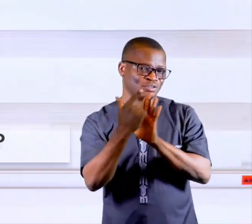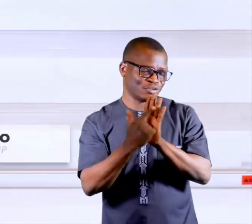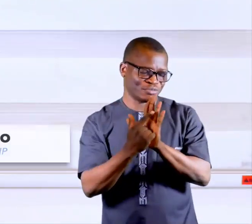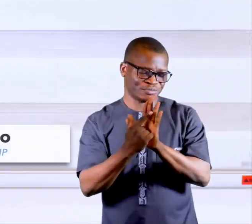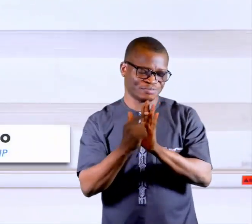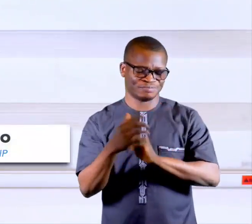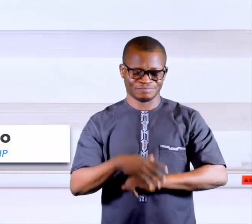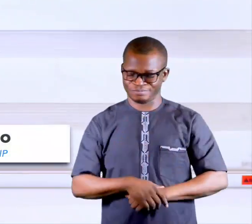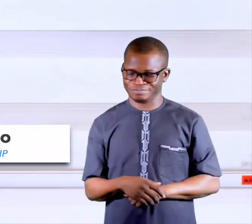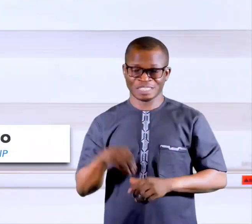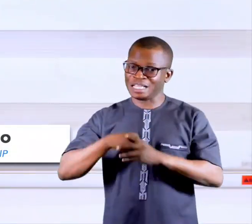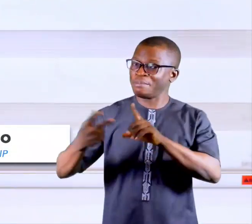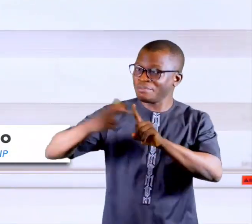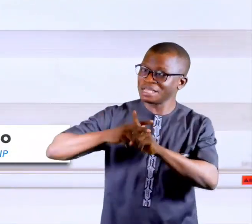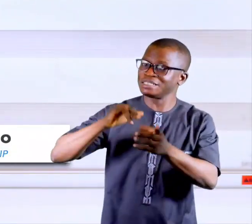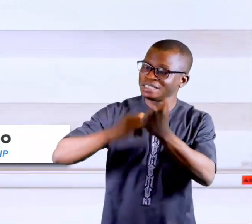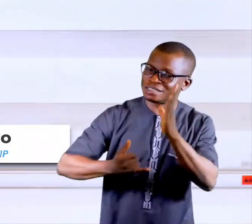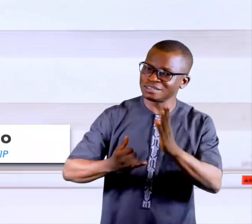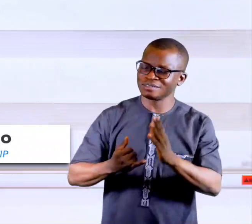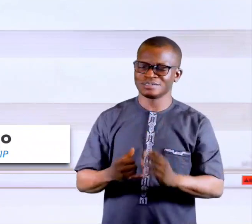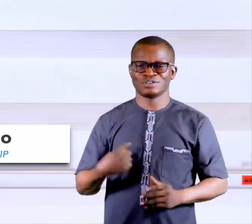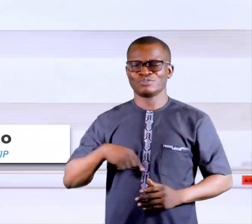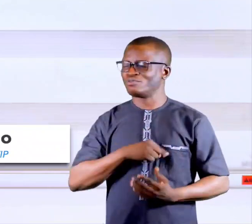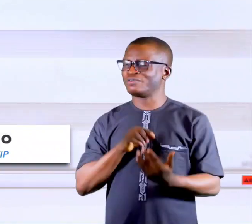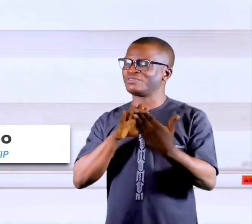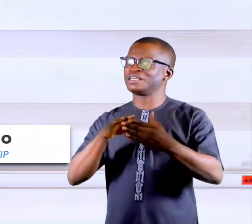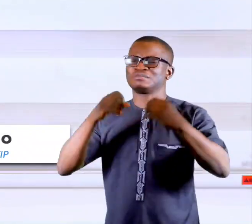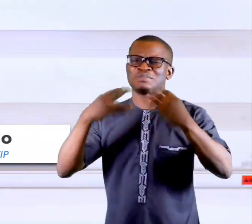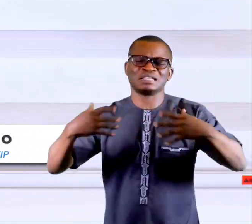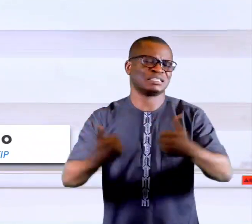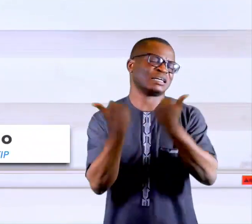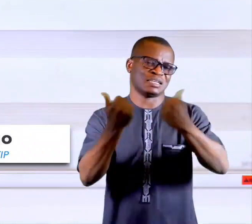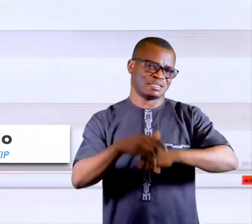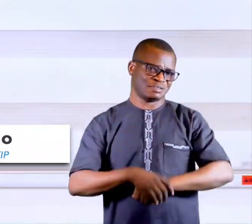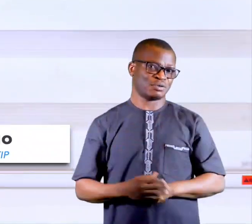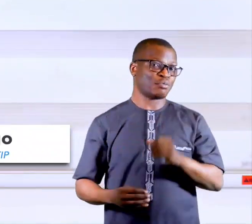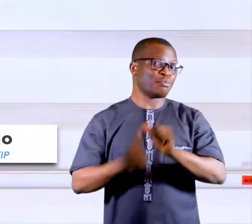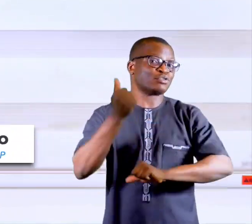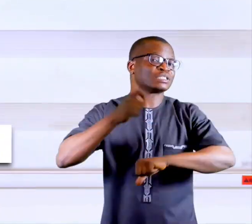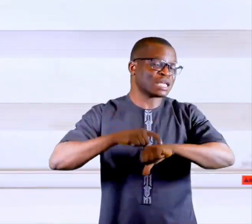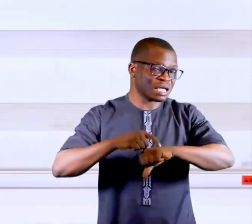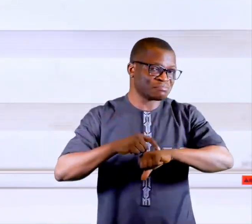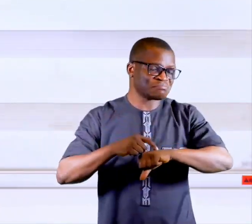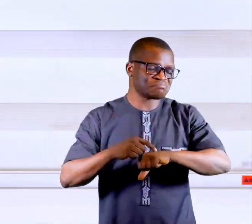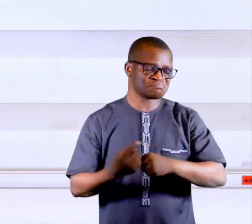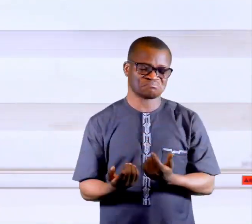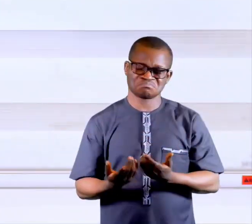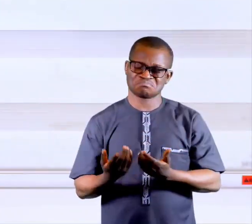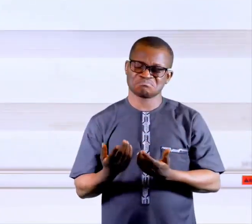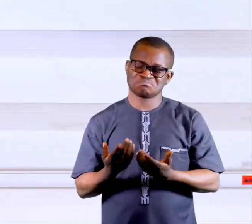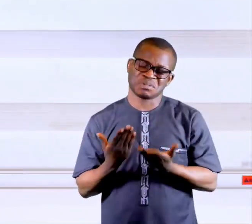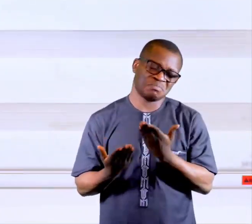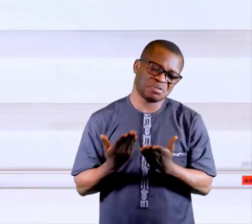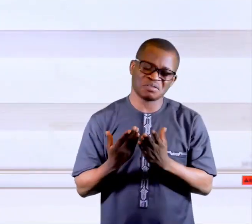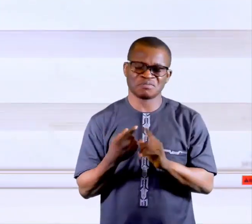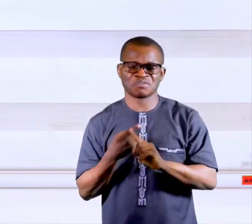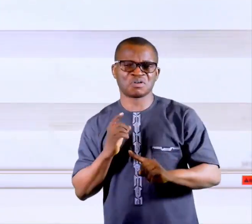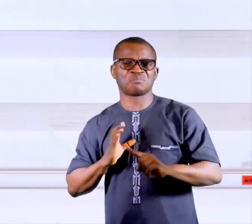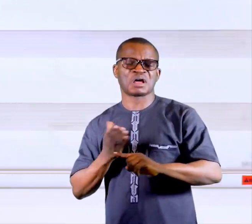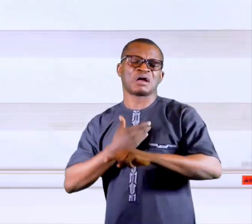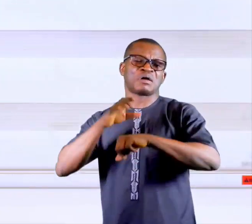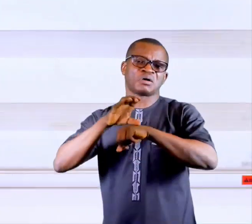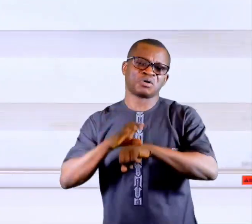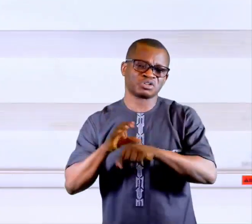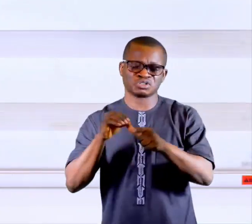we face a lot of challenges. And those challenges basically come from our culture and our traditional